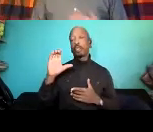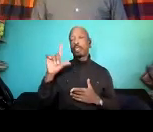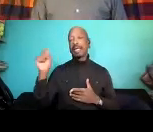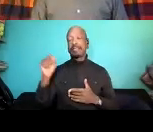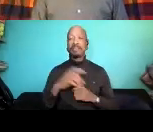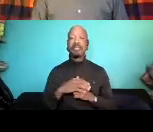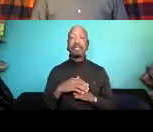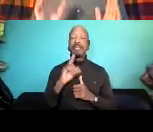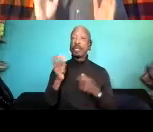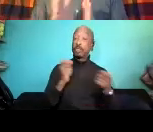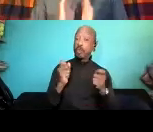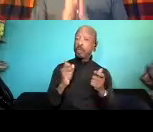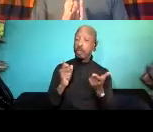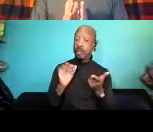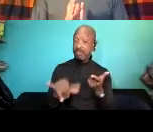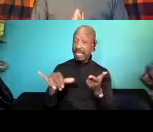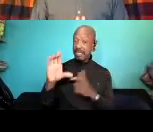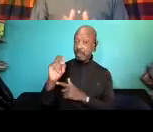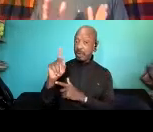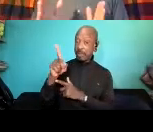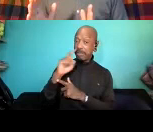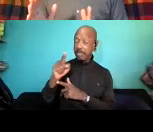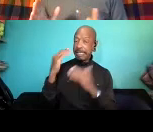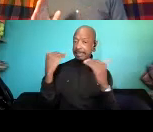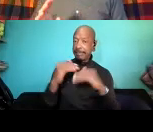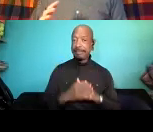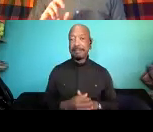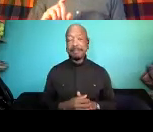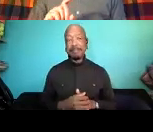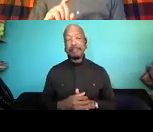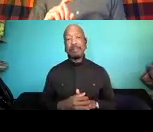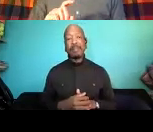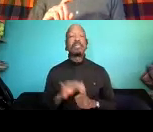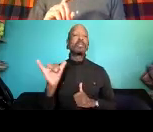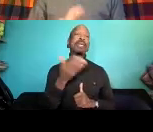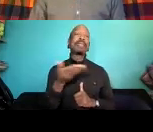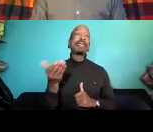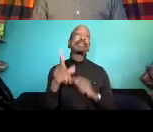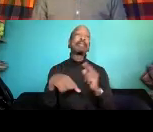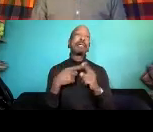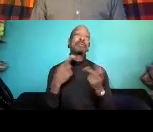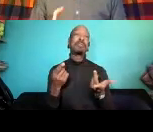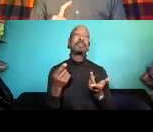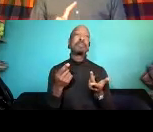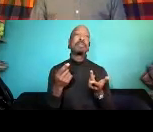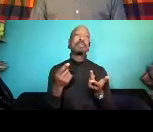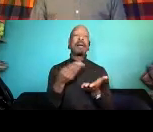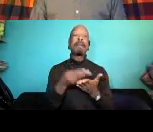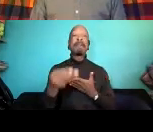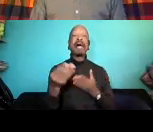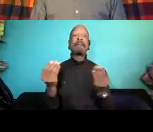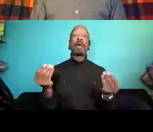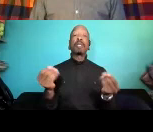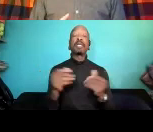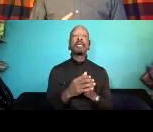of control over the cooperative are very limited. And so like things around buying property, merging with